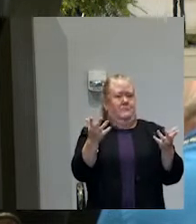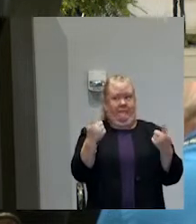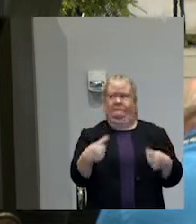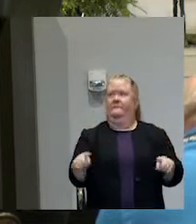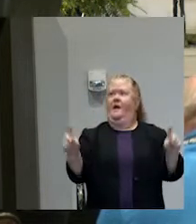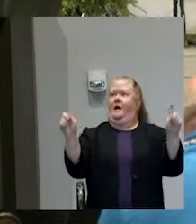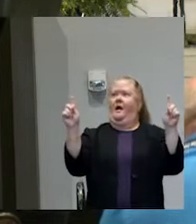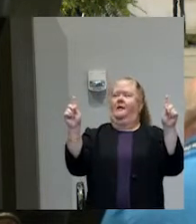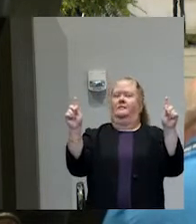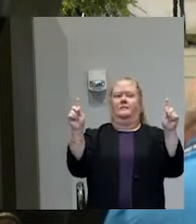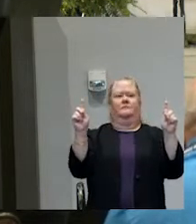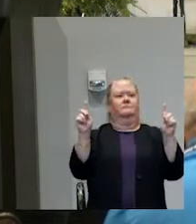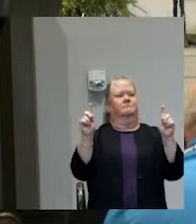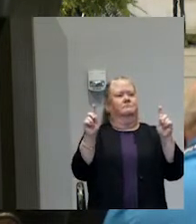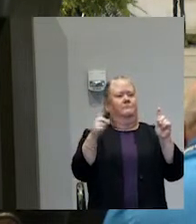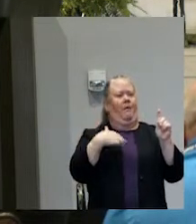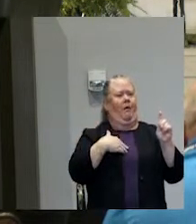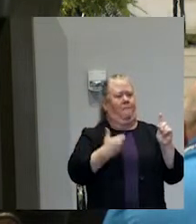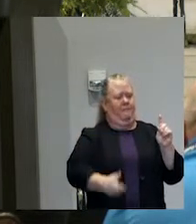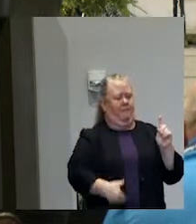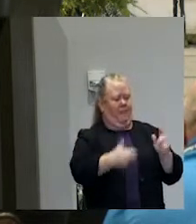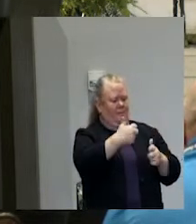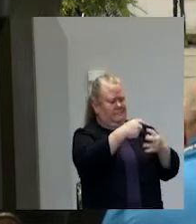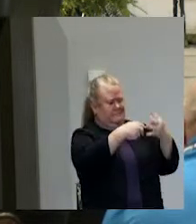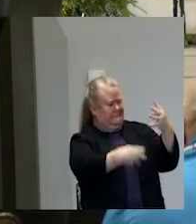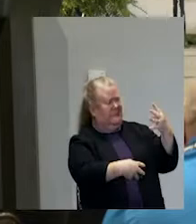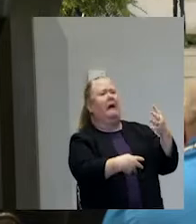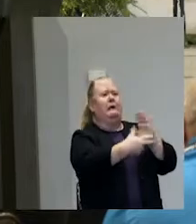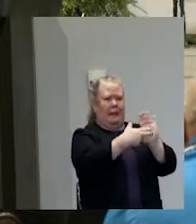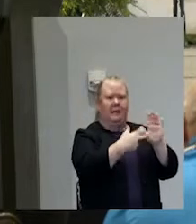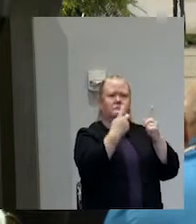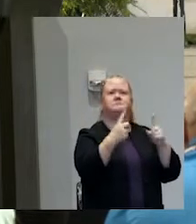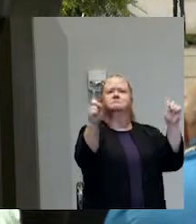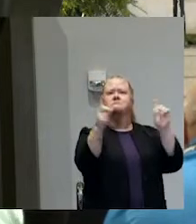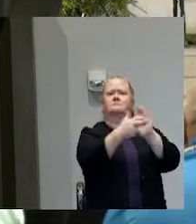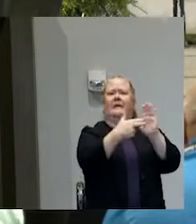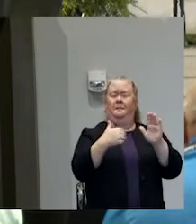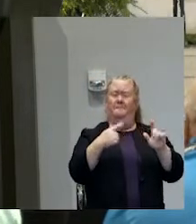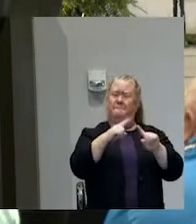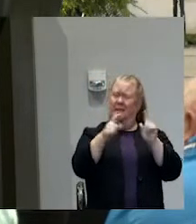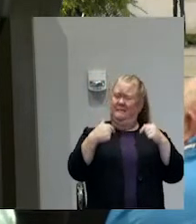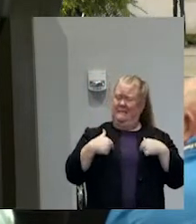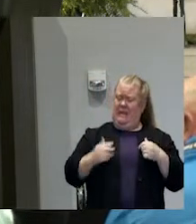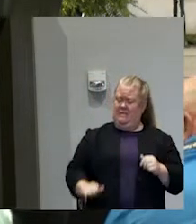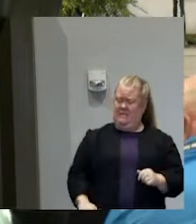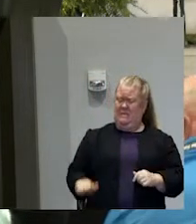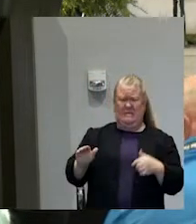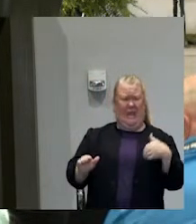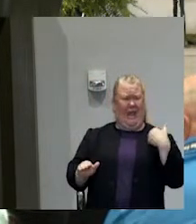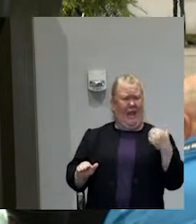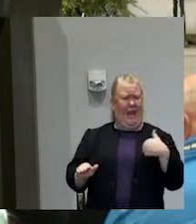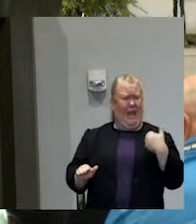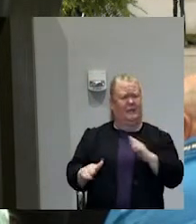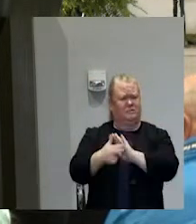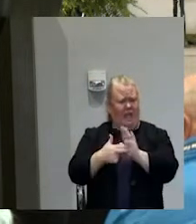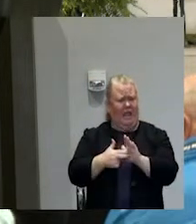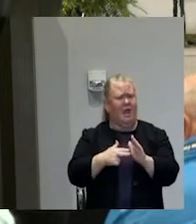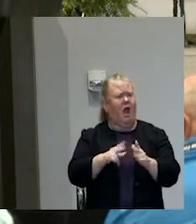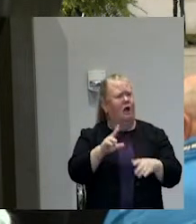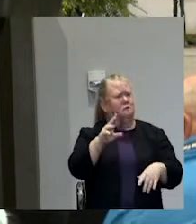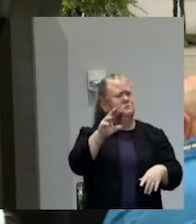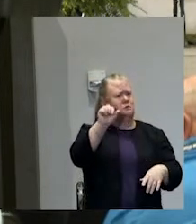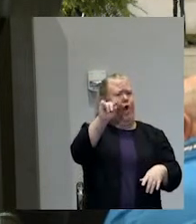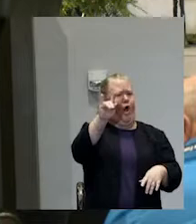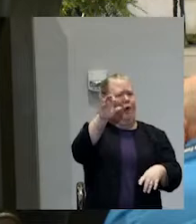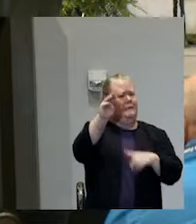put a name to it. For me, having been diagnosed so young, I think for a very long time it was just sort of an interesting